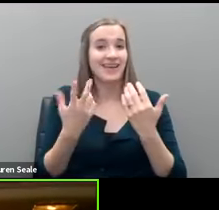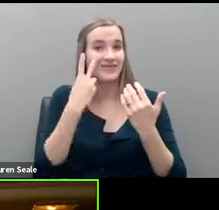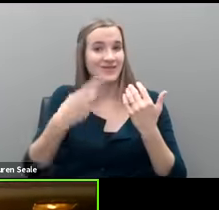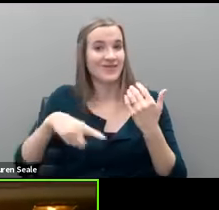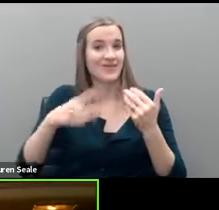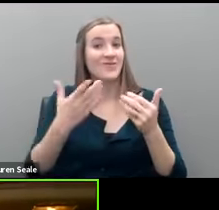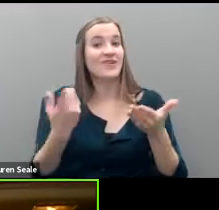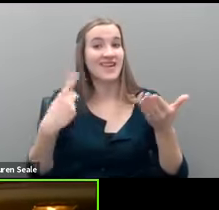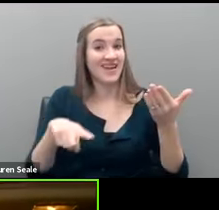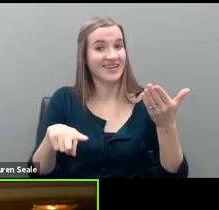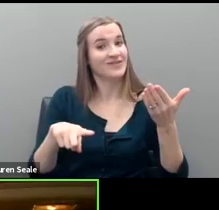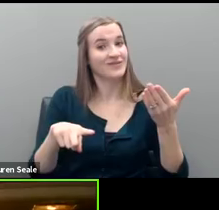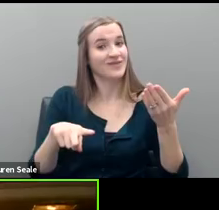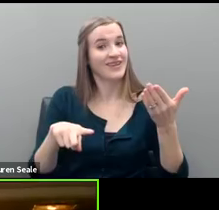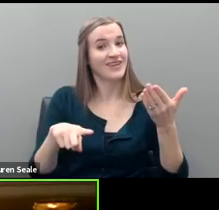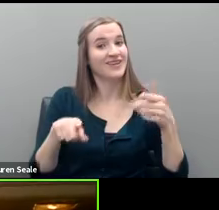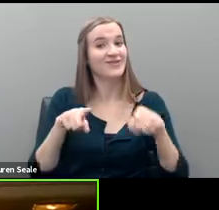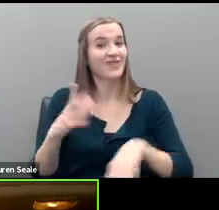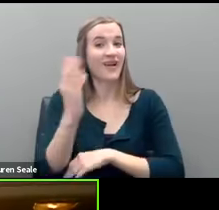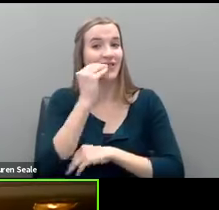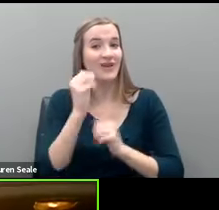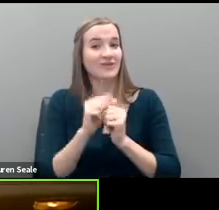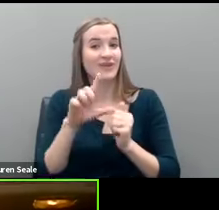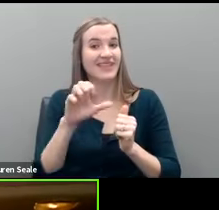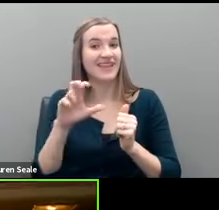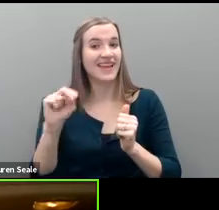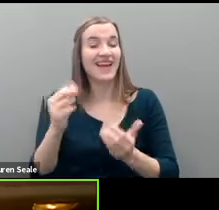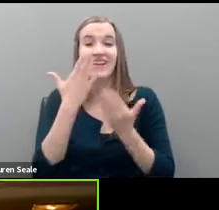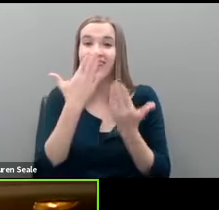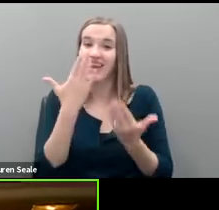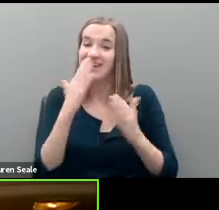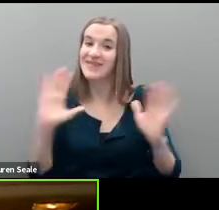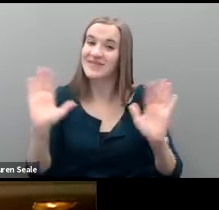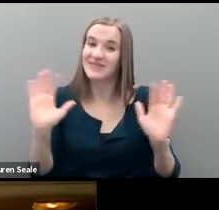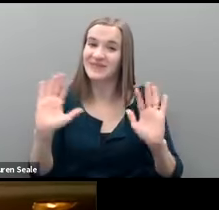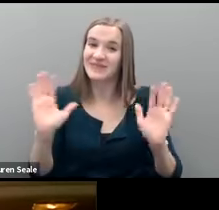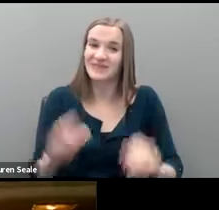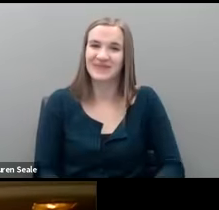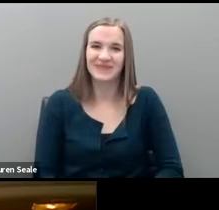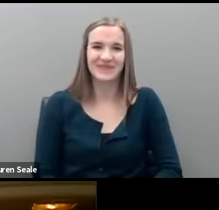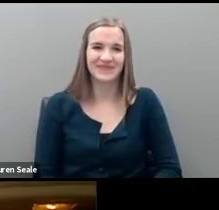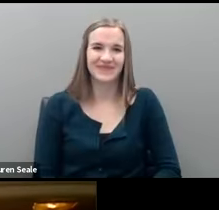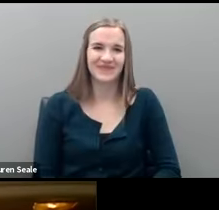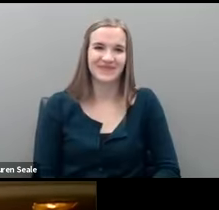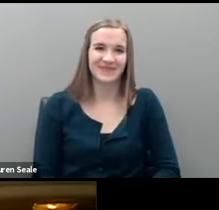next week on Lunch with LeAnn. Thanks, everybody. Thank you. Bye-bye.